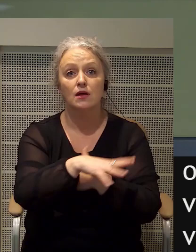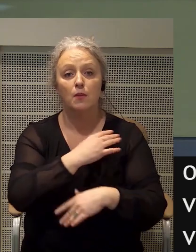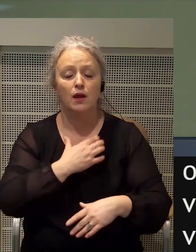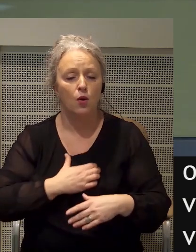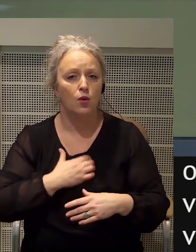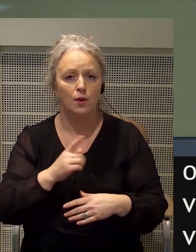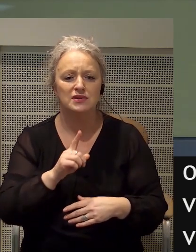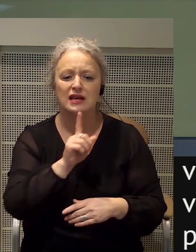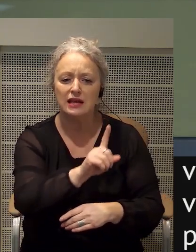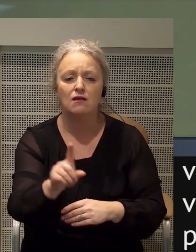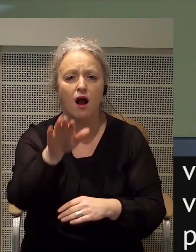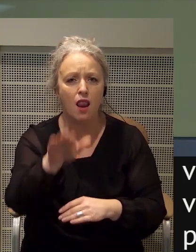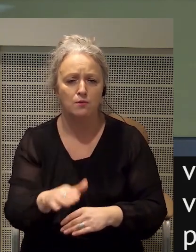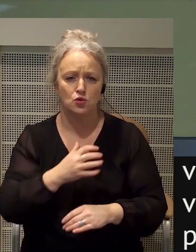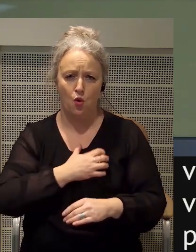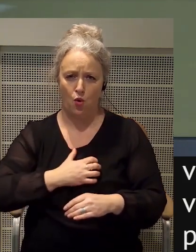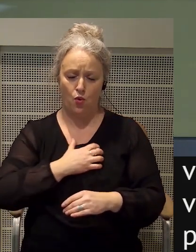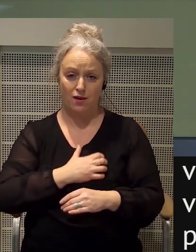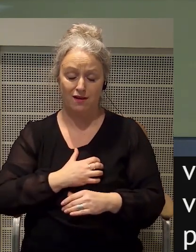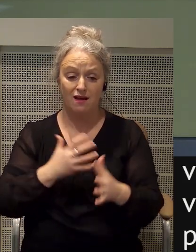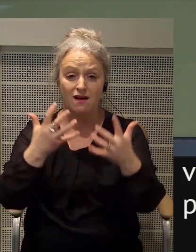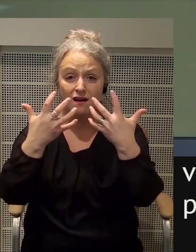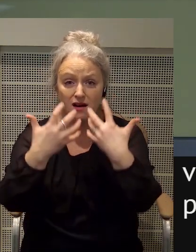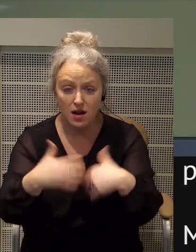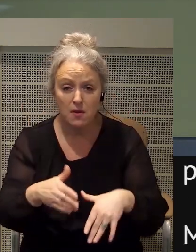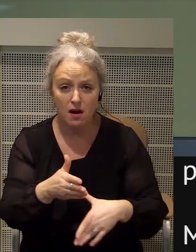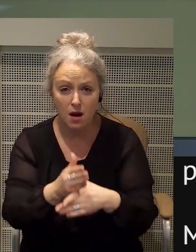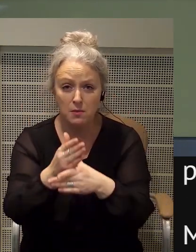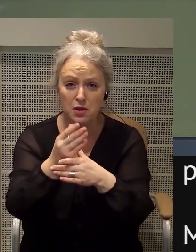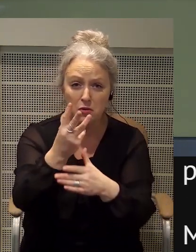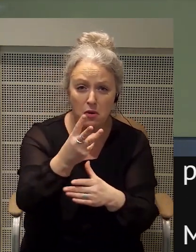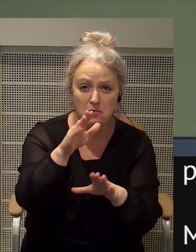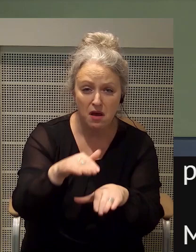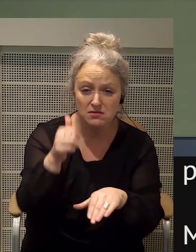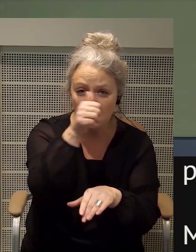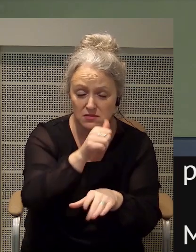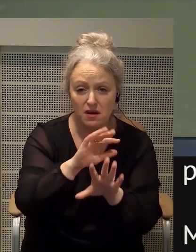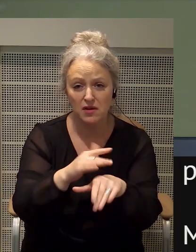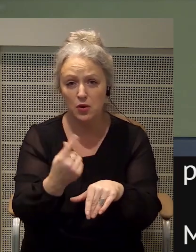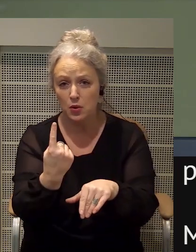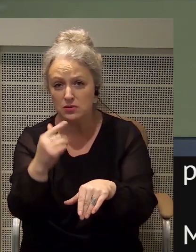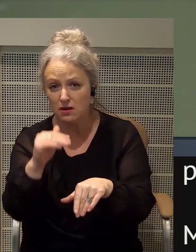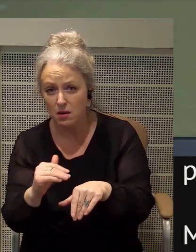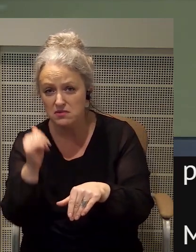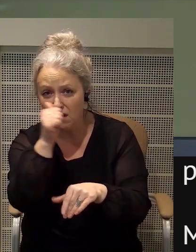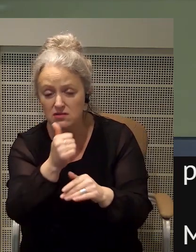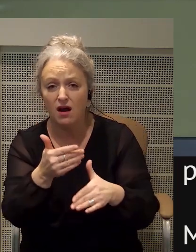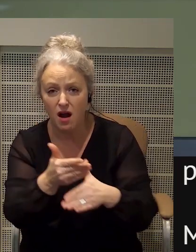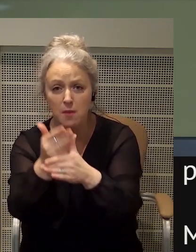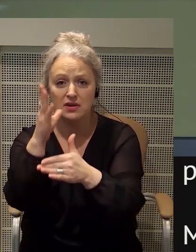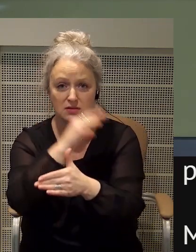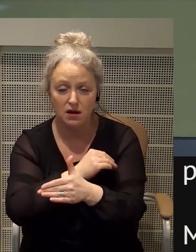at the end of a priority list. And from our point of